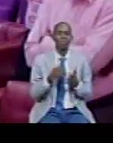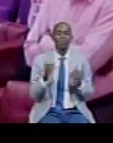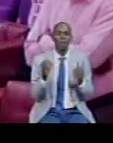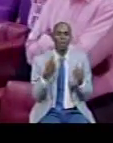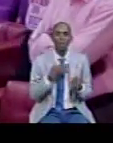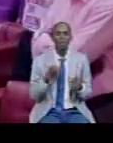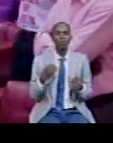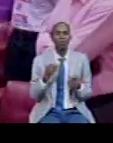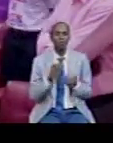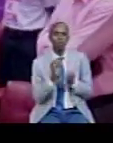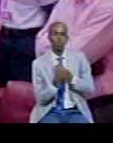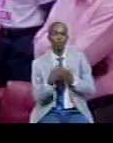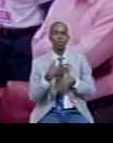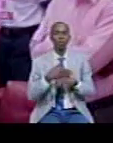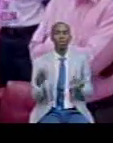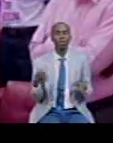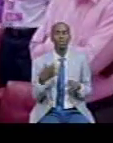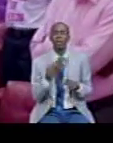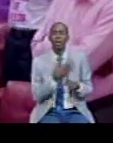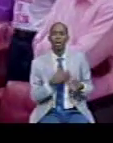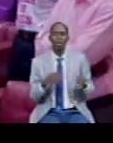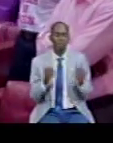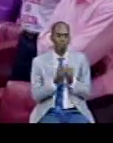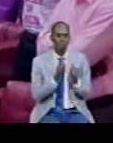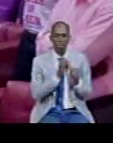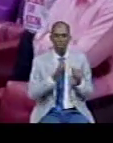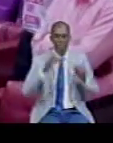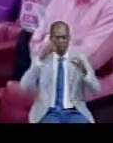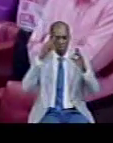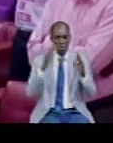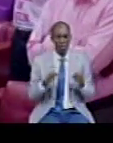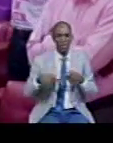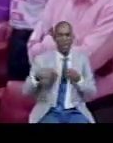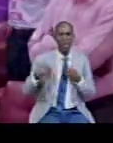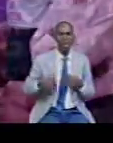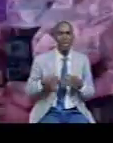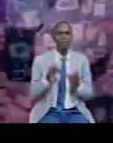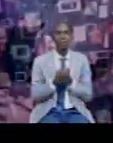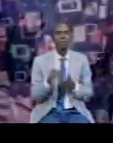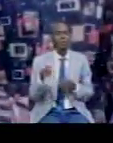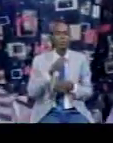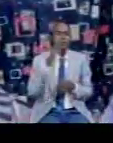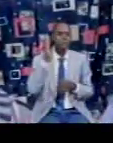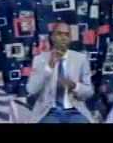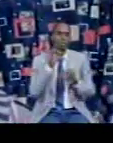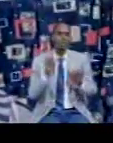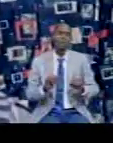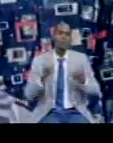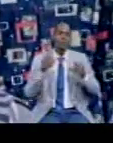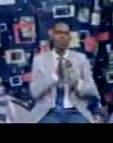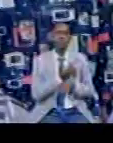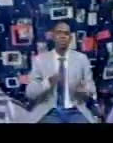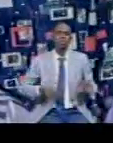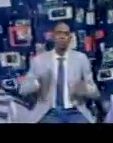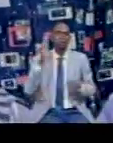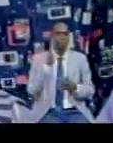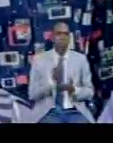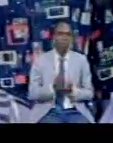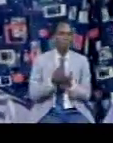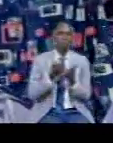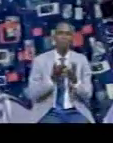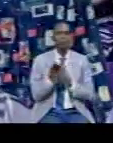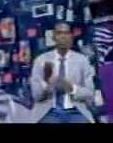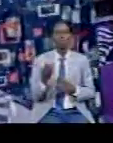courage and with a decided heart that you will not yield. The Lord will see you through. You need